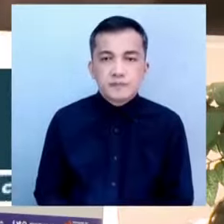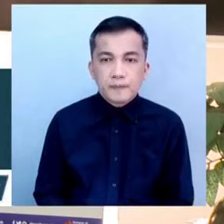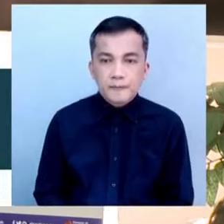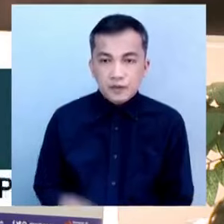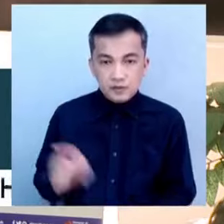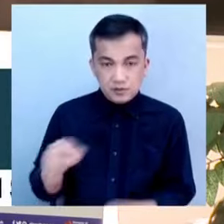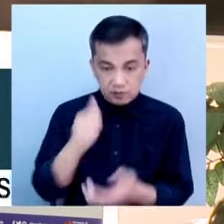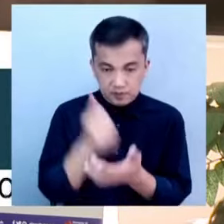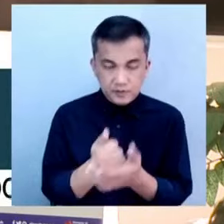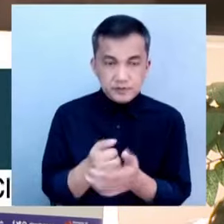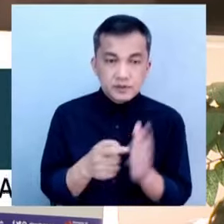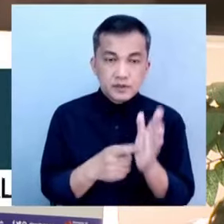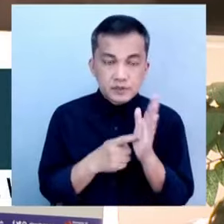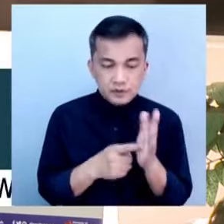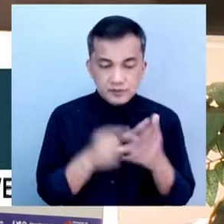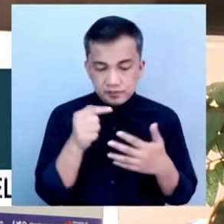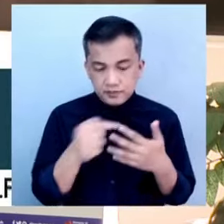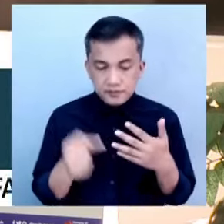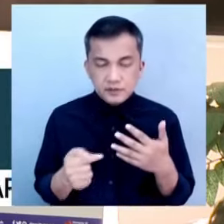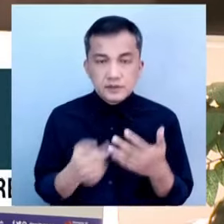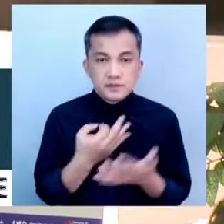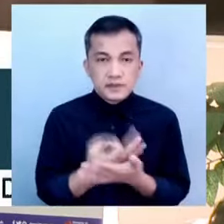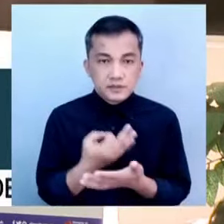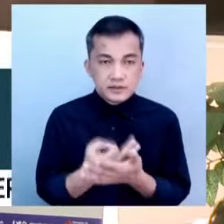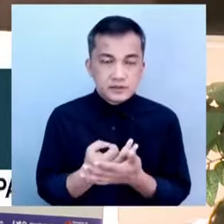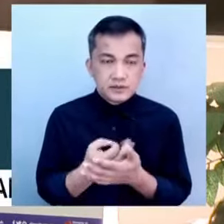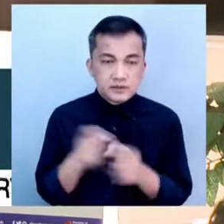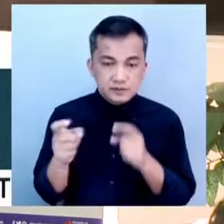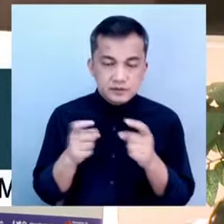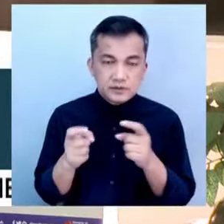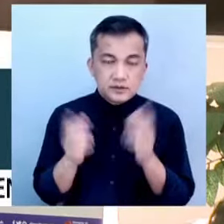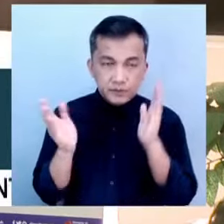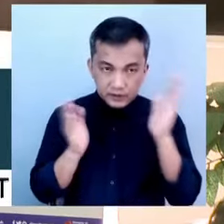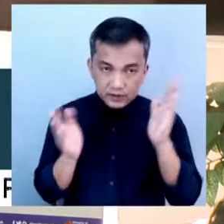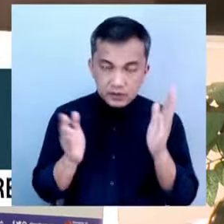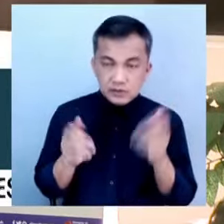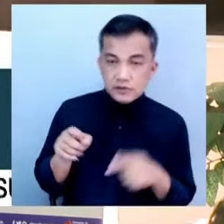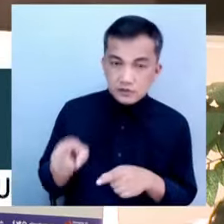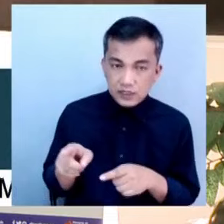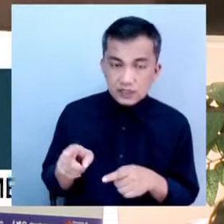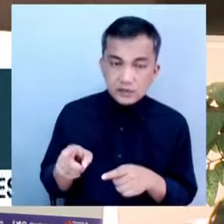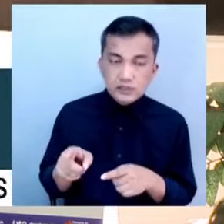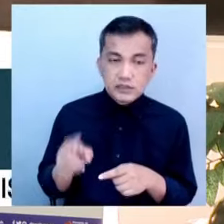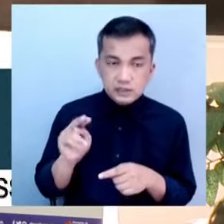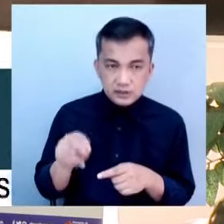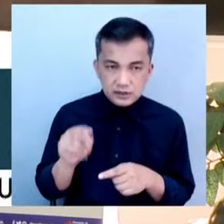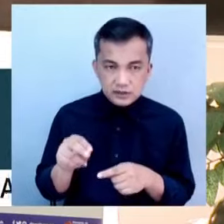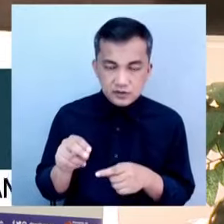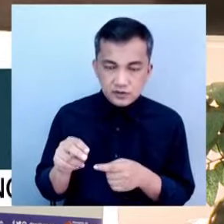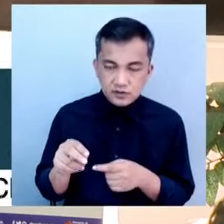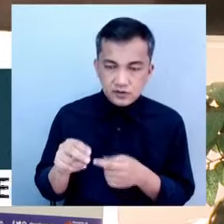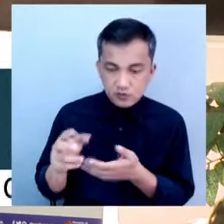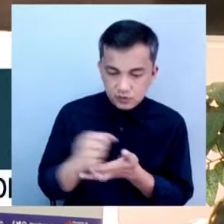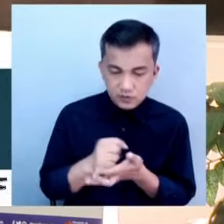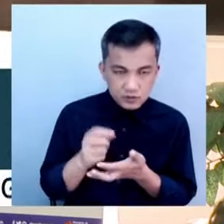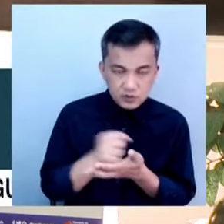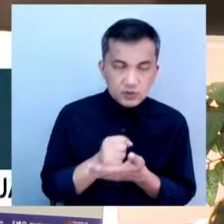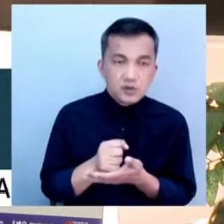ng ating financial management service na kung saan kinakailangan nating i-collate, no, lahat ng